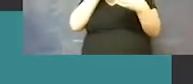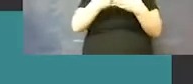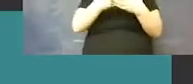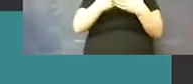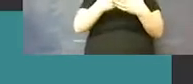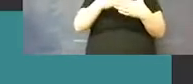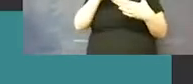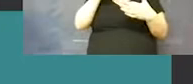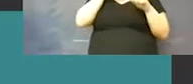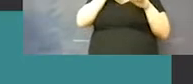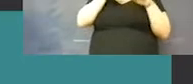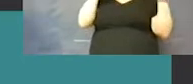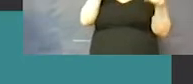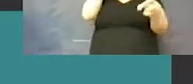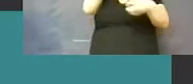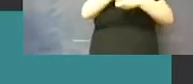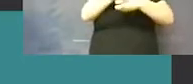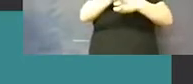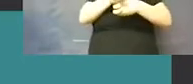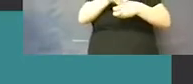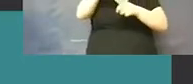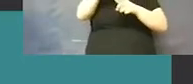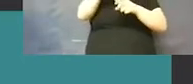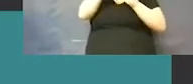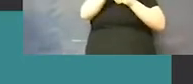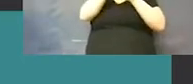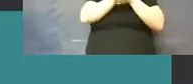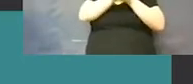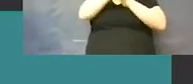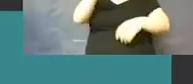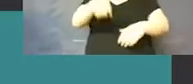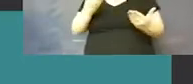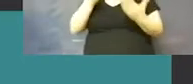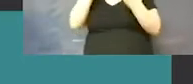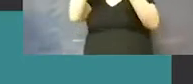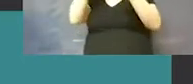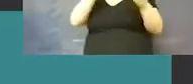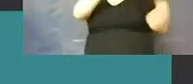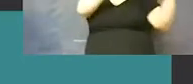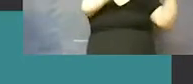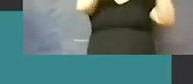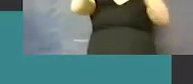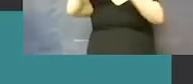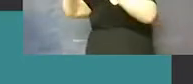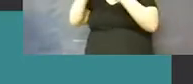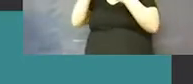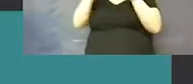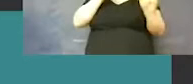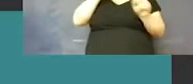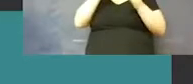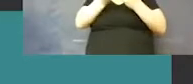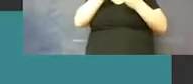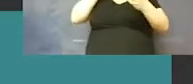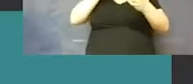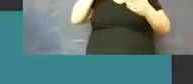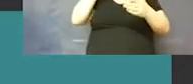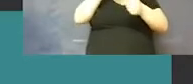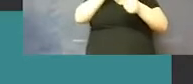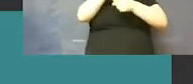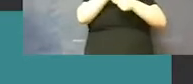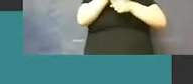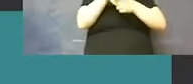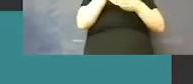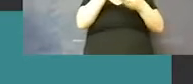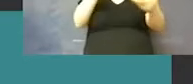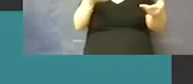The hard part, though, that the state of Texas decided to offer the vaccine to multiple groups of people before the supply was adequate. So they started, you can